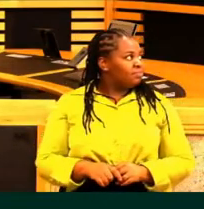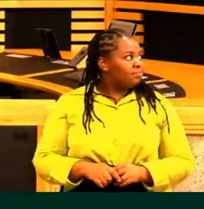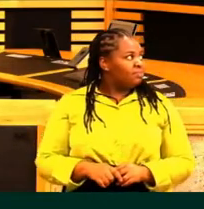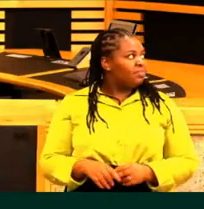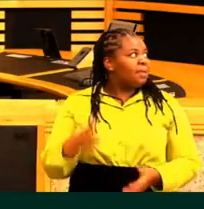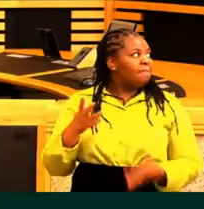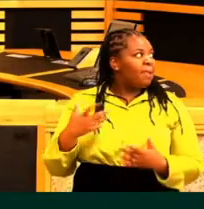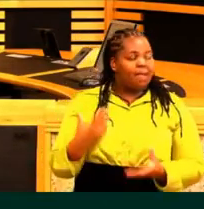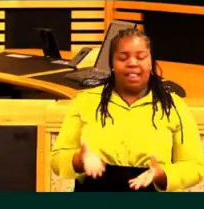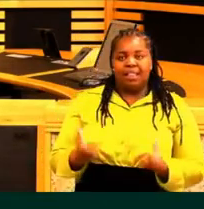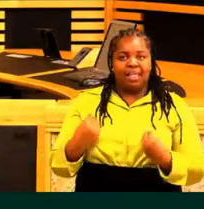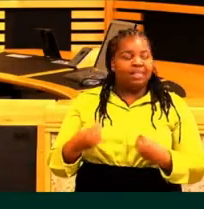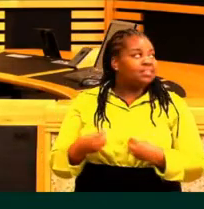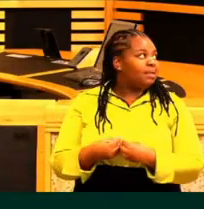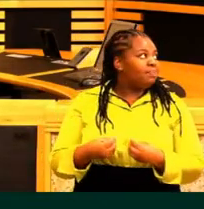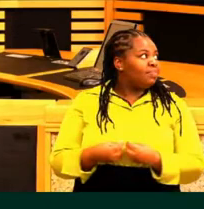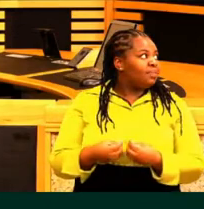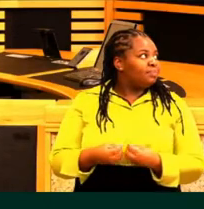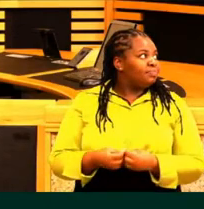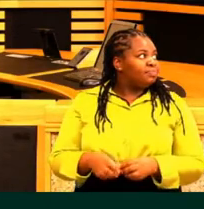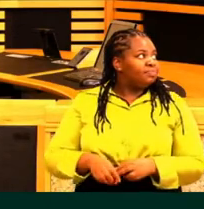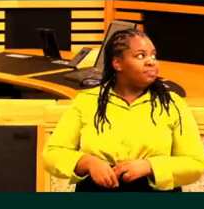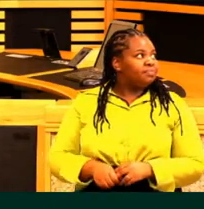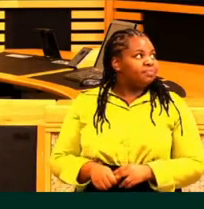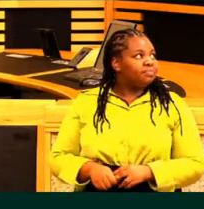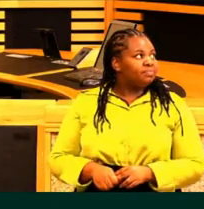Ando okay